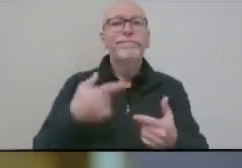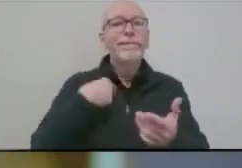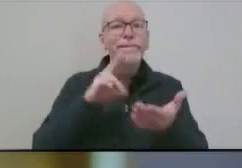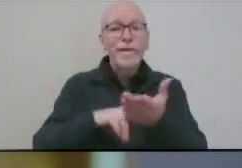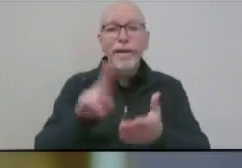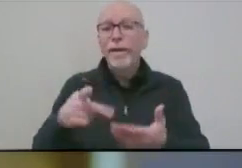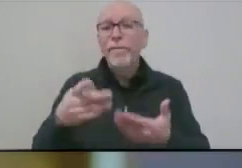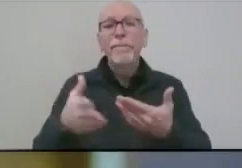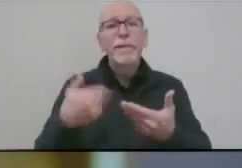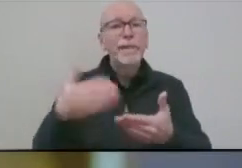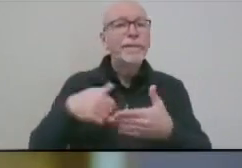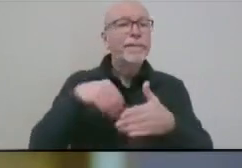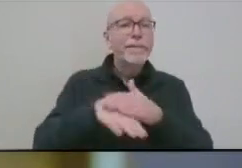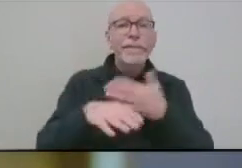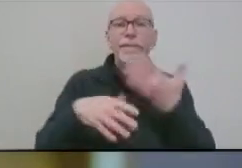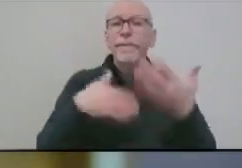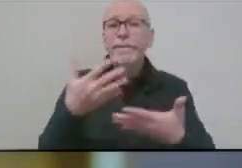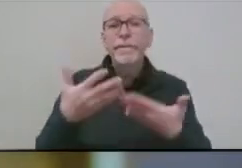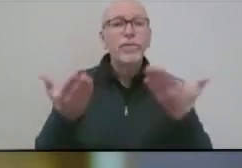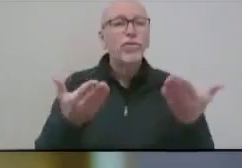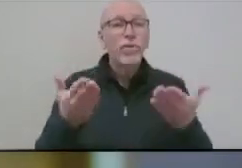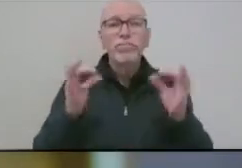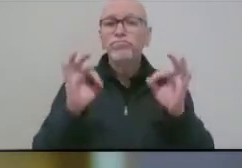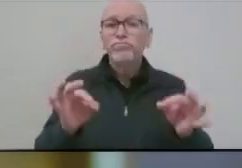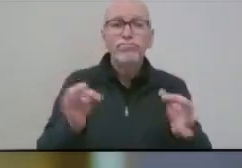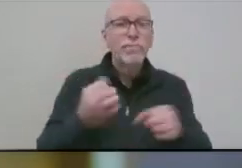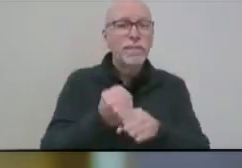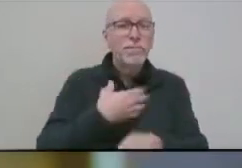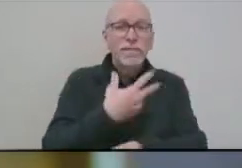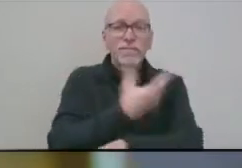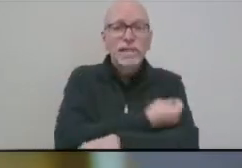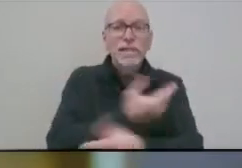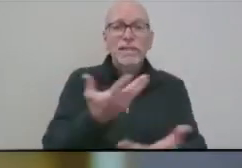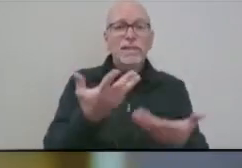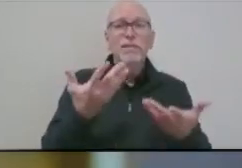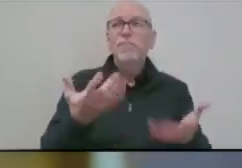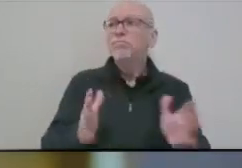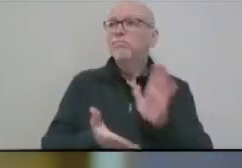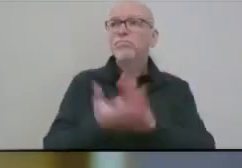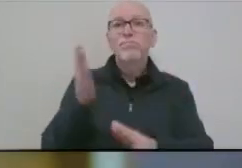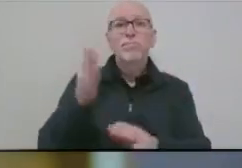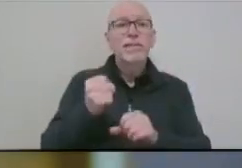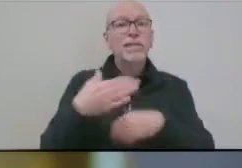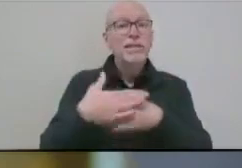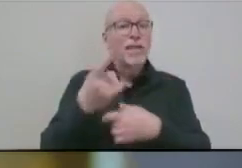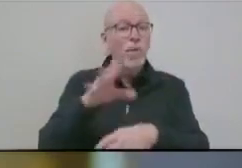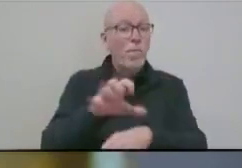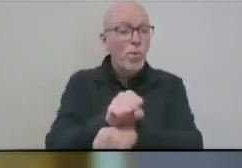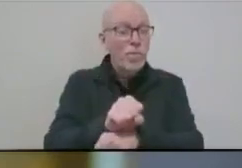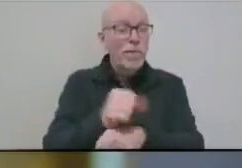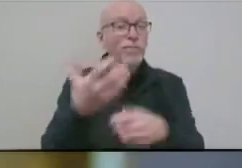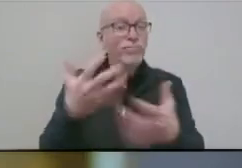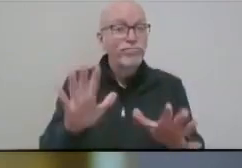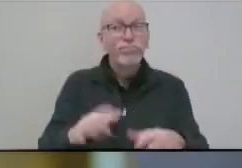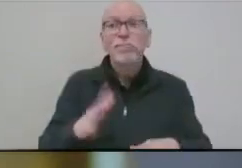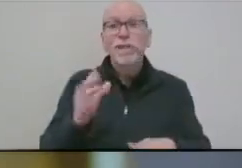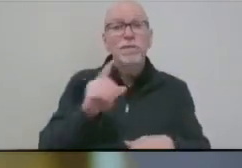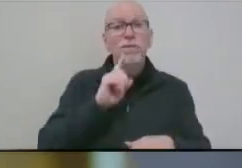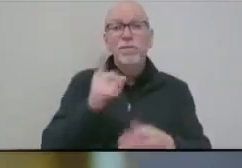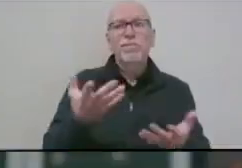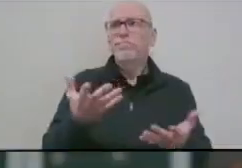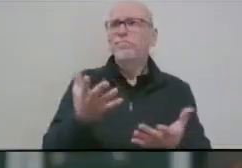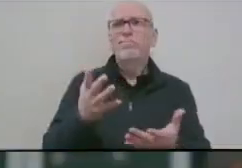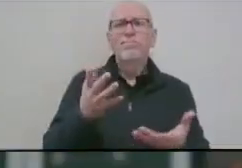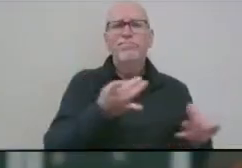in, service was great, got my vaccination, and was all set, and got my next one scheduled, and it was really pretty